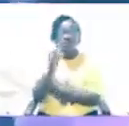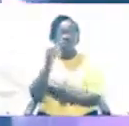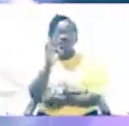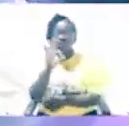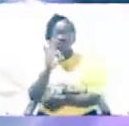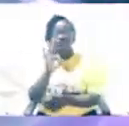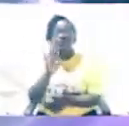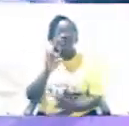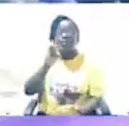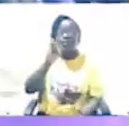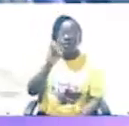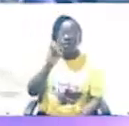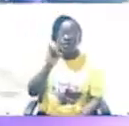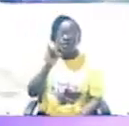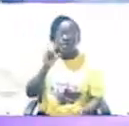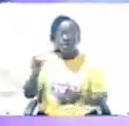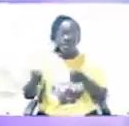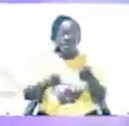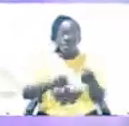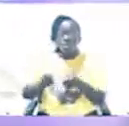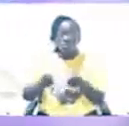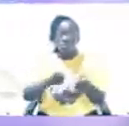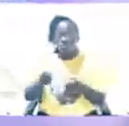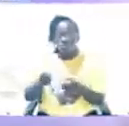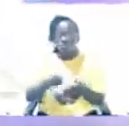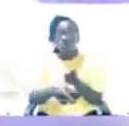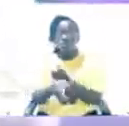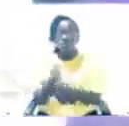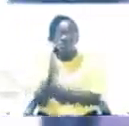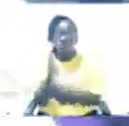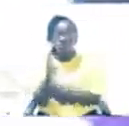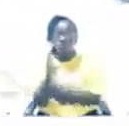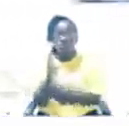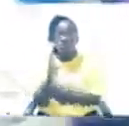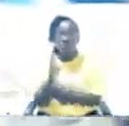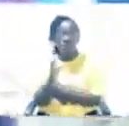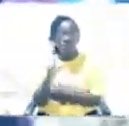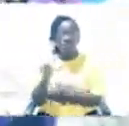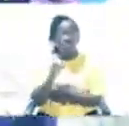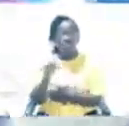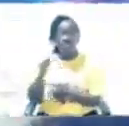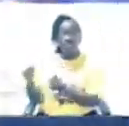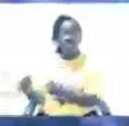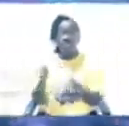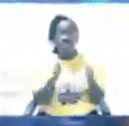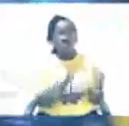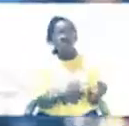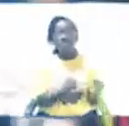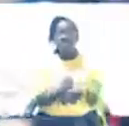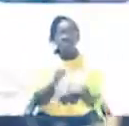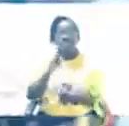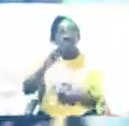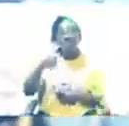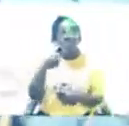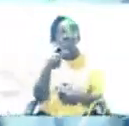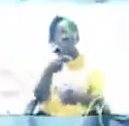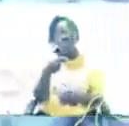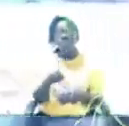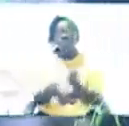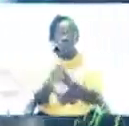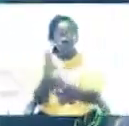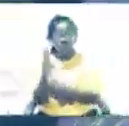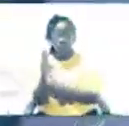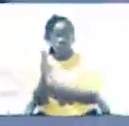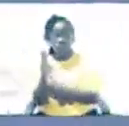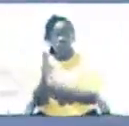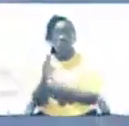that same I am the El Shaddai, that same I am Jehovah Elohim, that